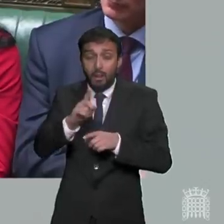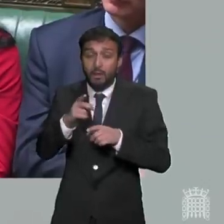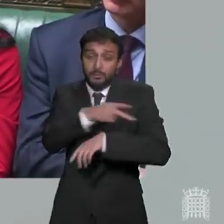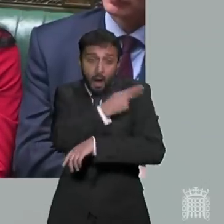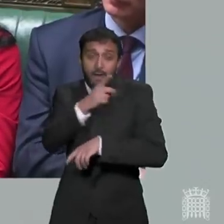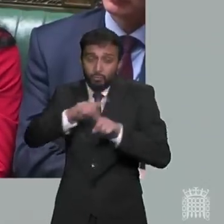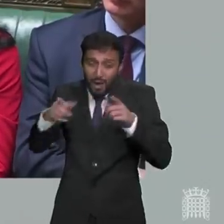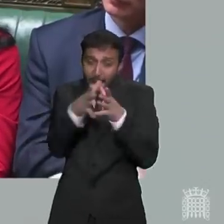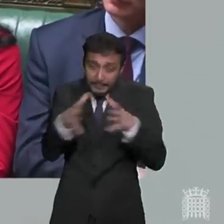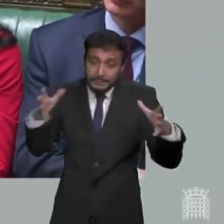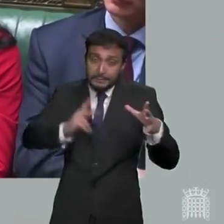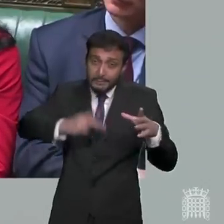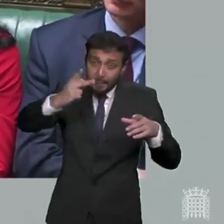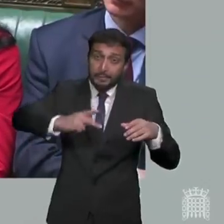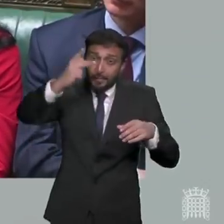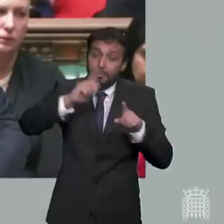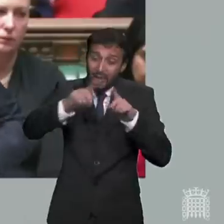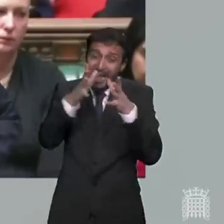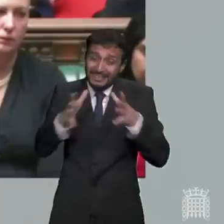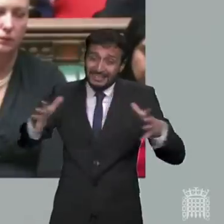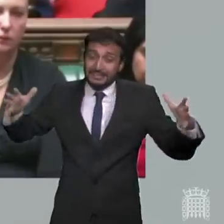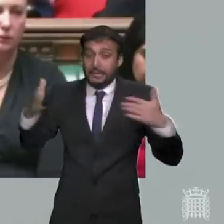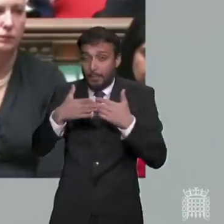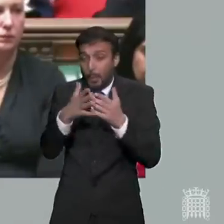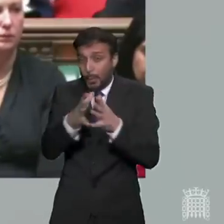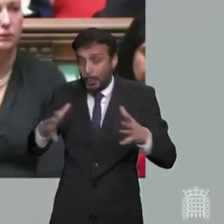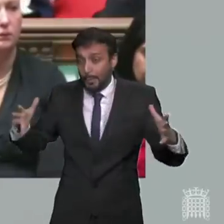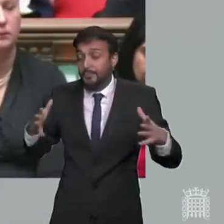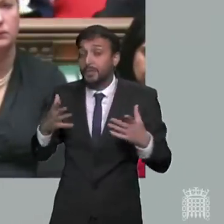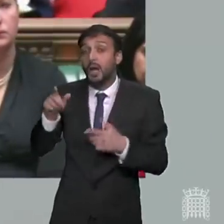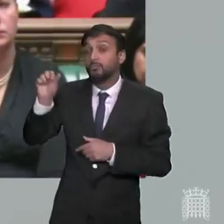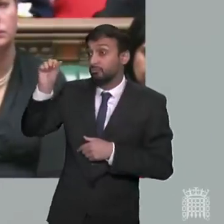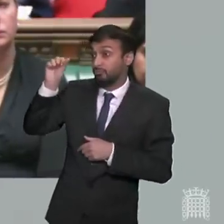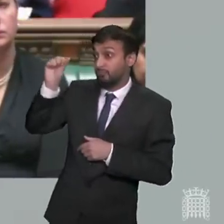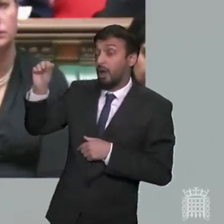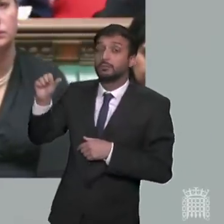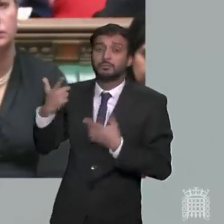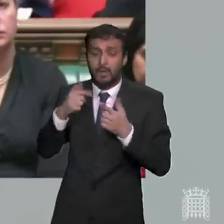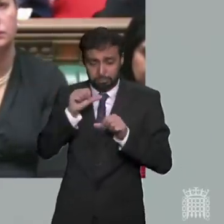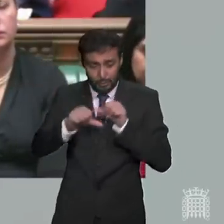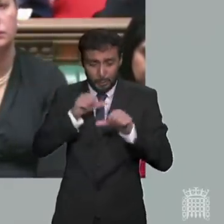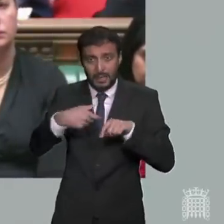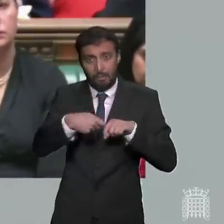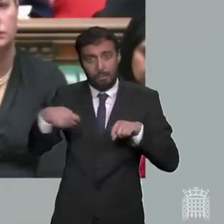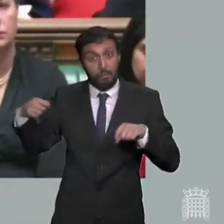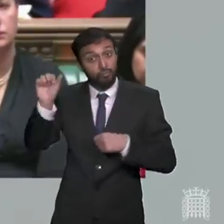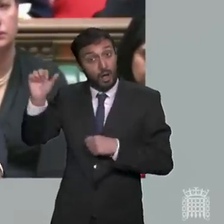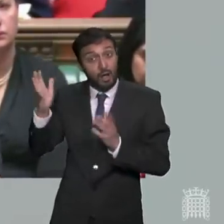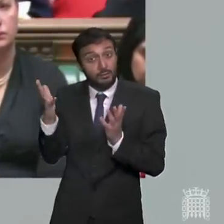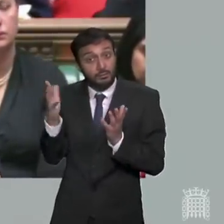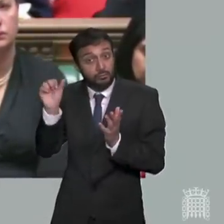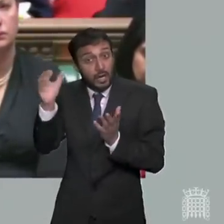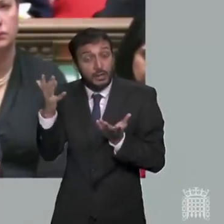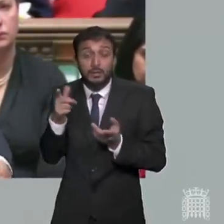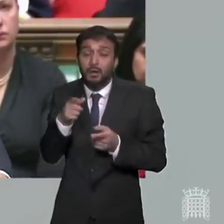with several hundred already in place. And she is right that the process takes longer than it should. Often, that is because